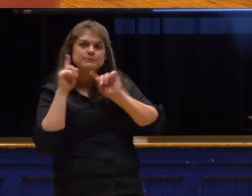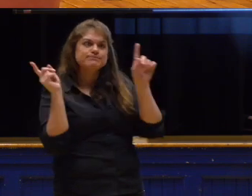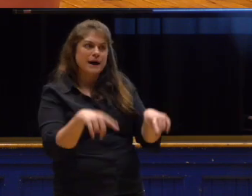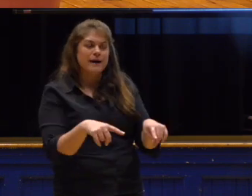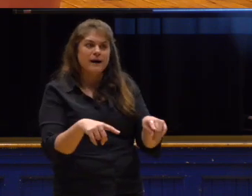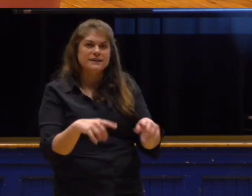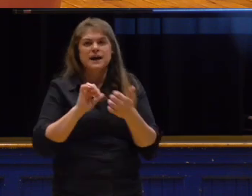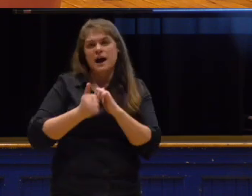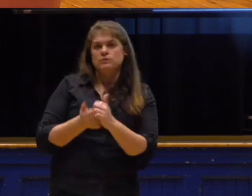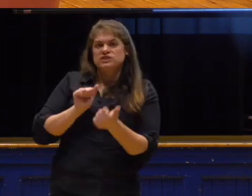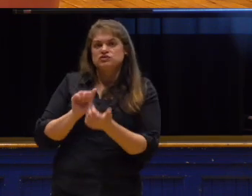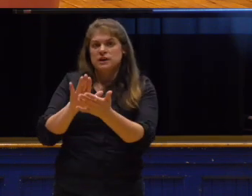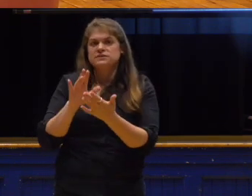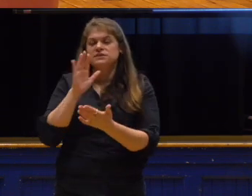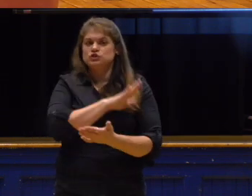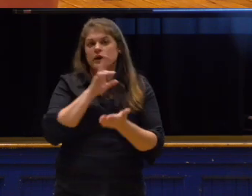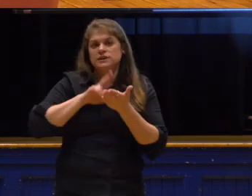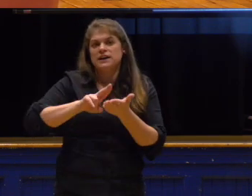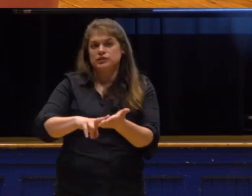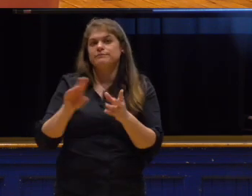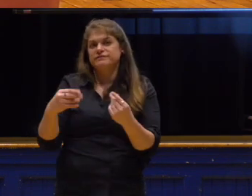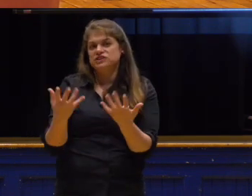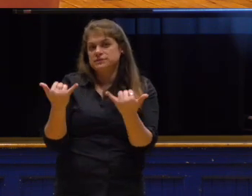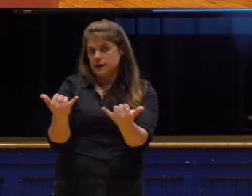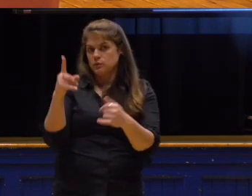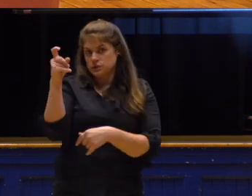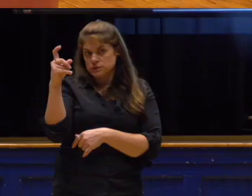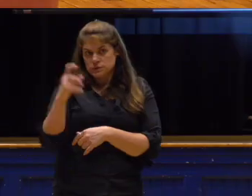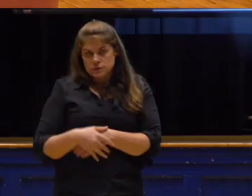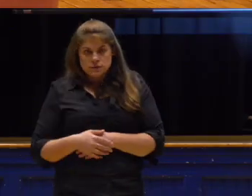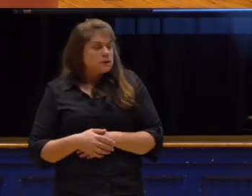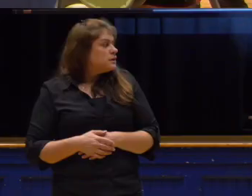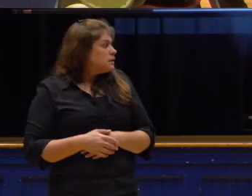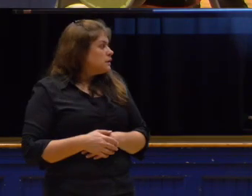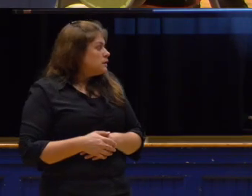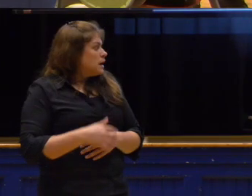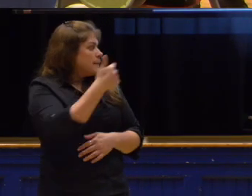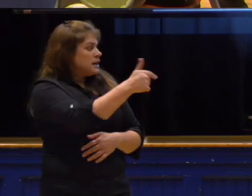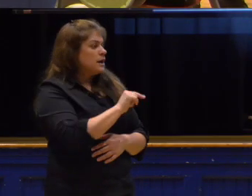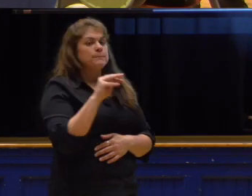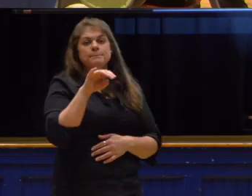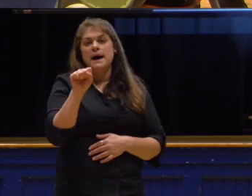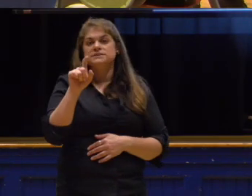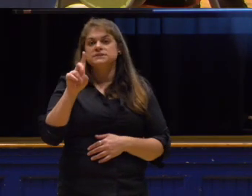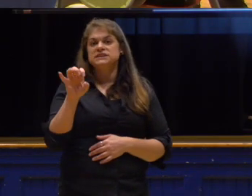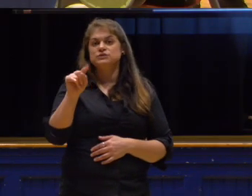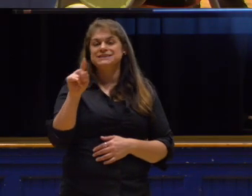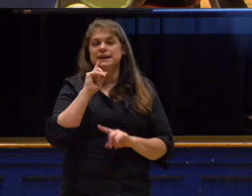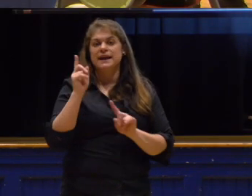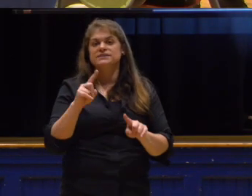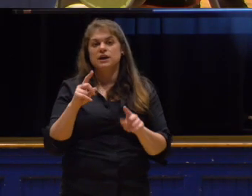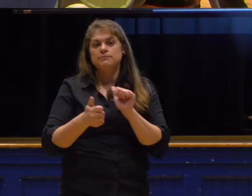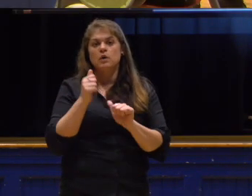to? How is that addressed in the contract provisions? Do you know? I'll let MassDOT